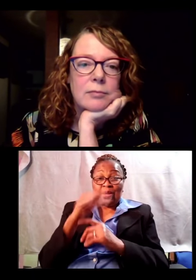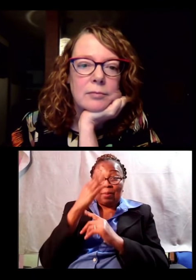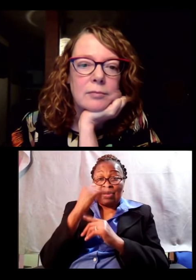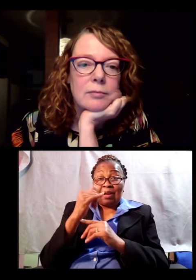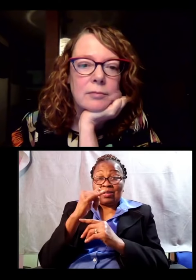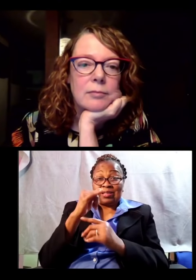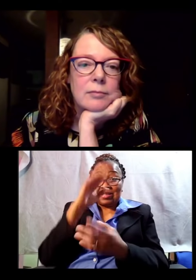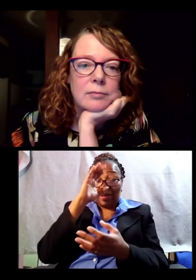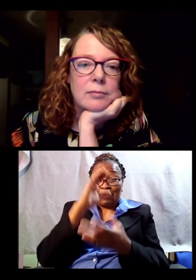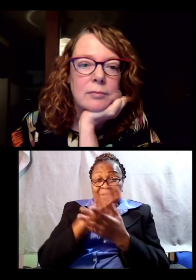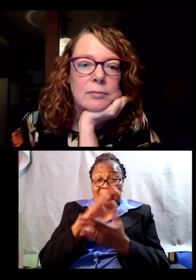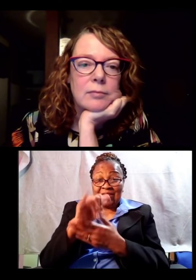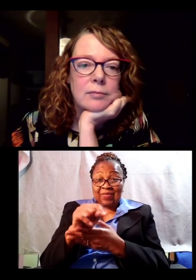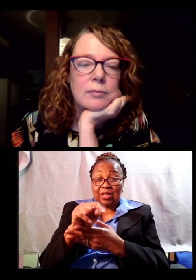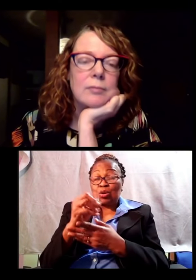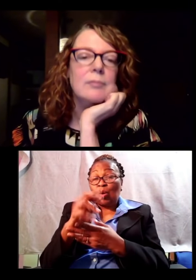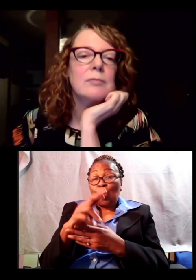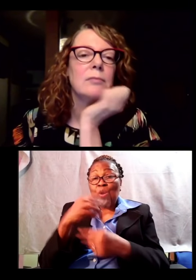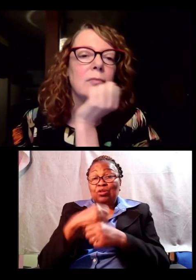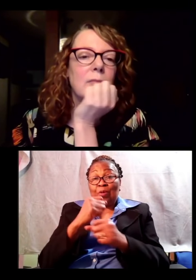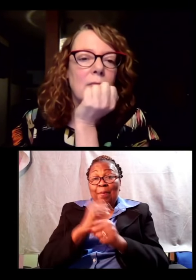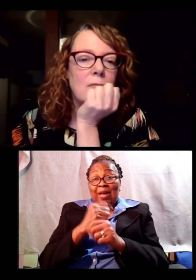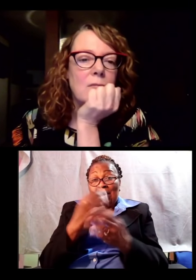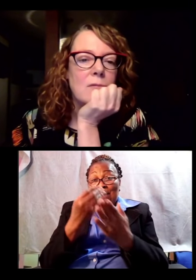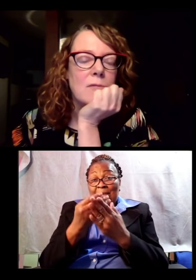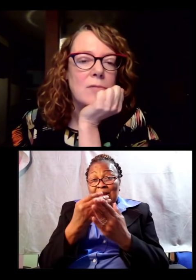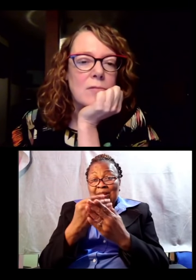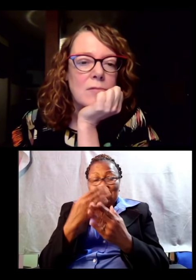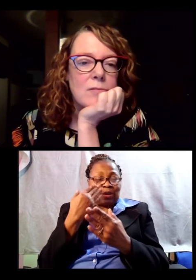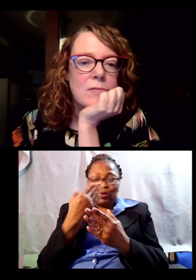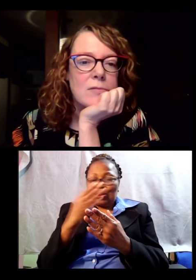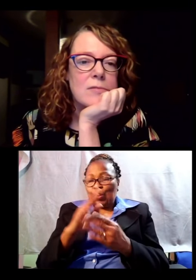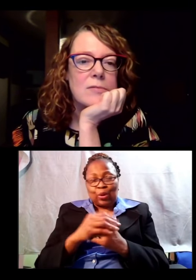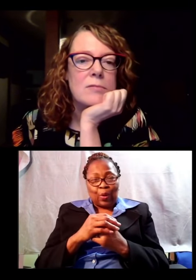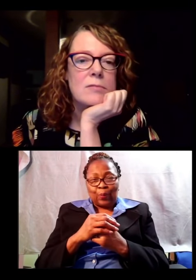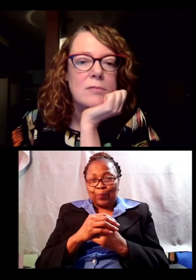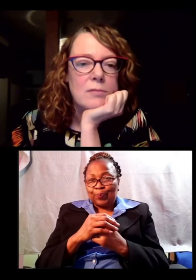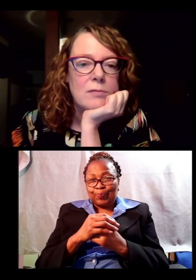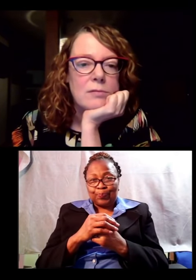doing it to make money. You actually don't know.